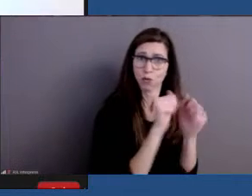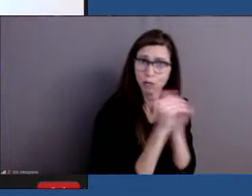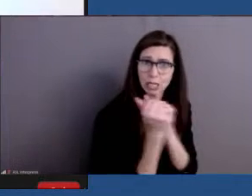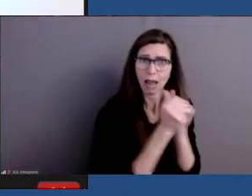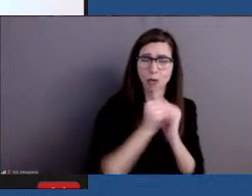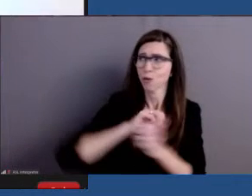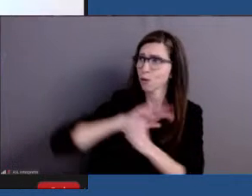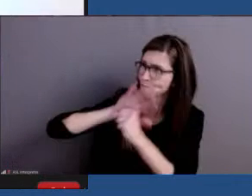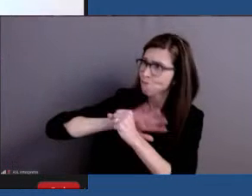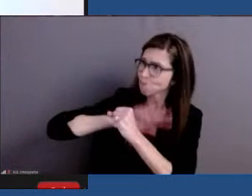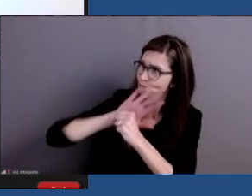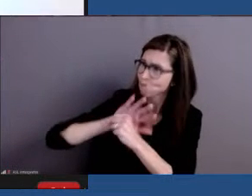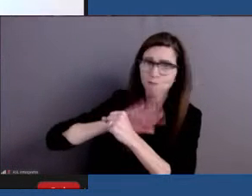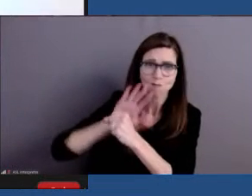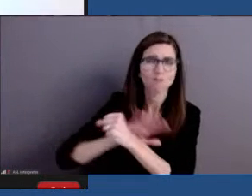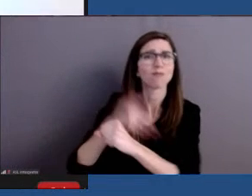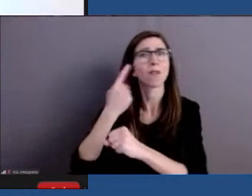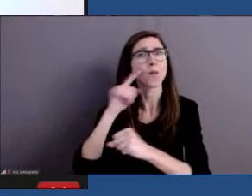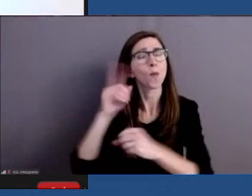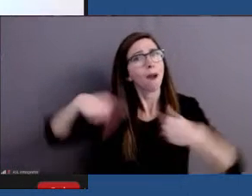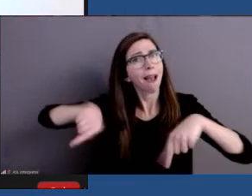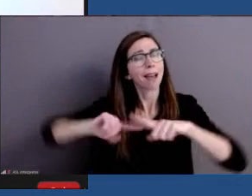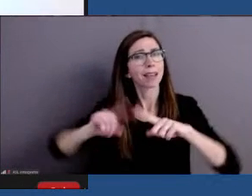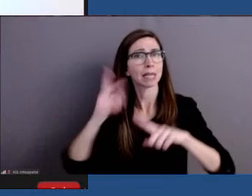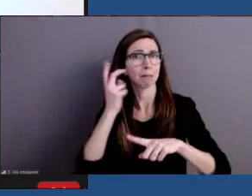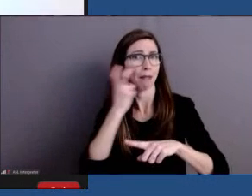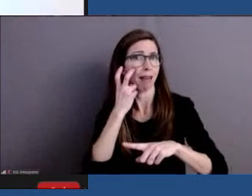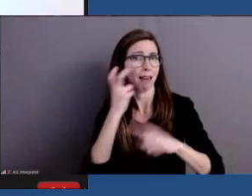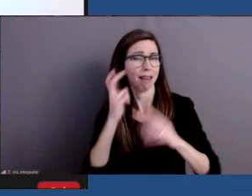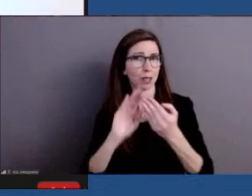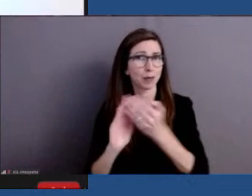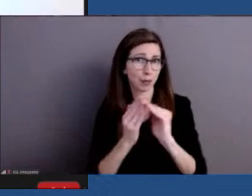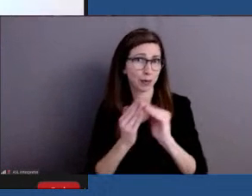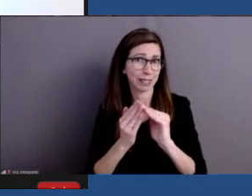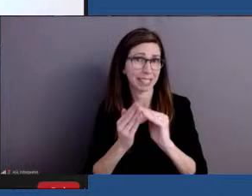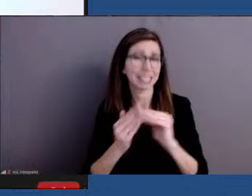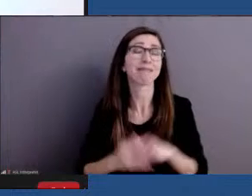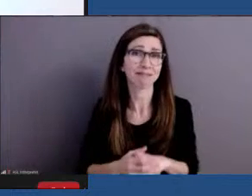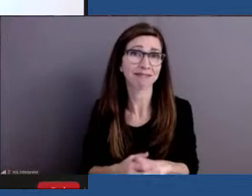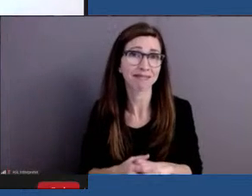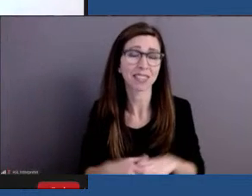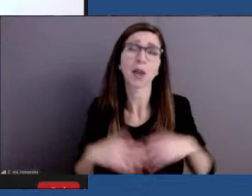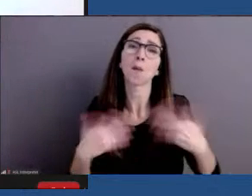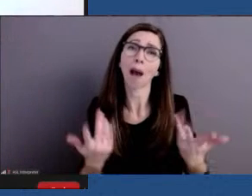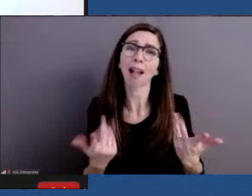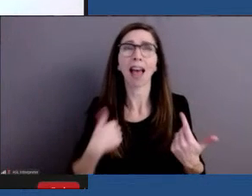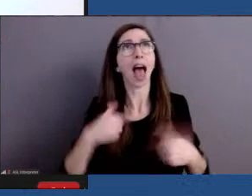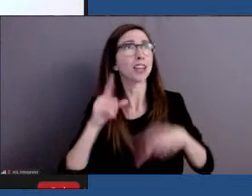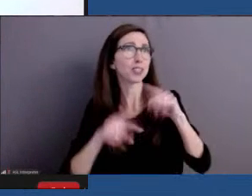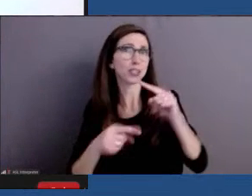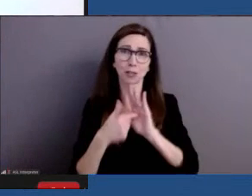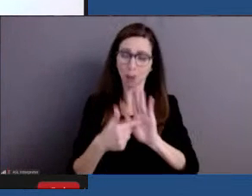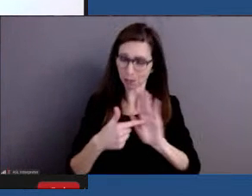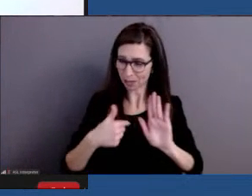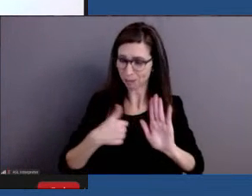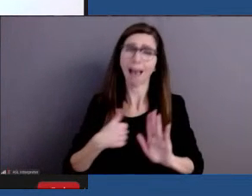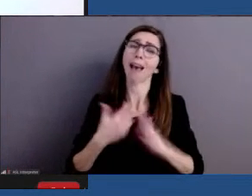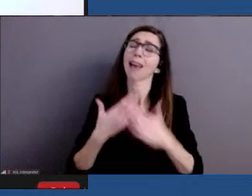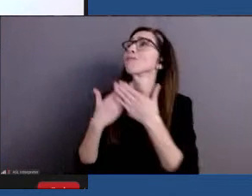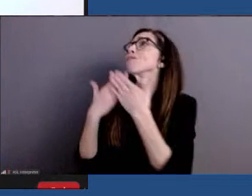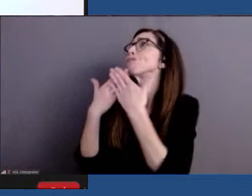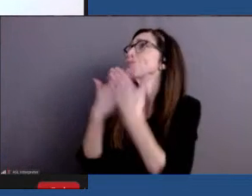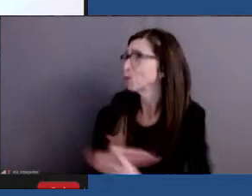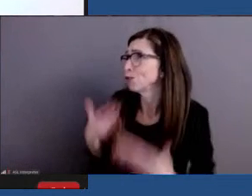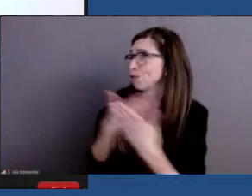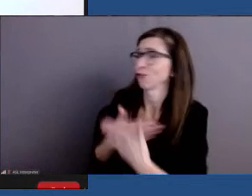the needs of Ottawa residents who are blind. And well, I should speak for myself. I am so appreciative that the City of